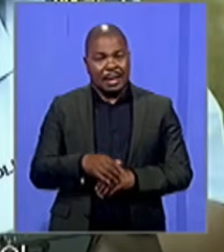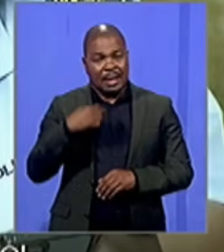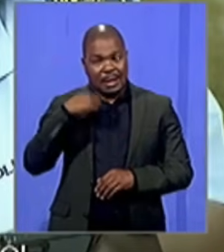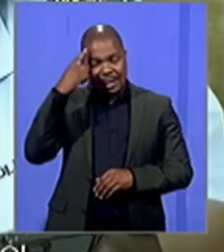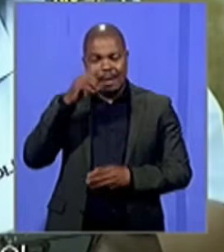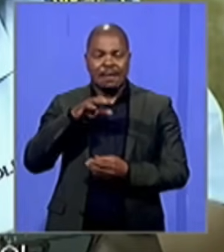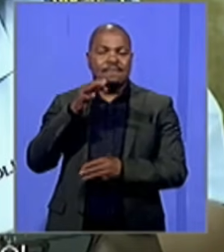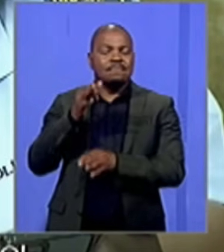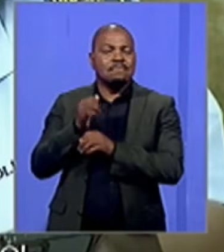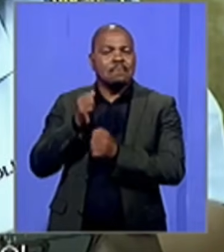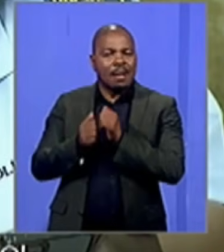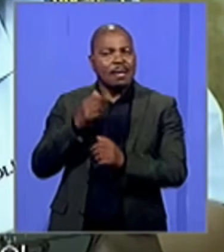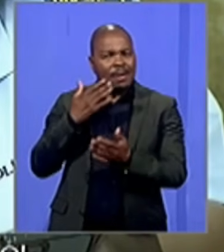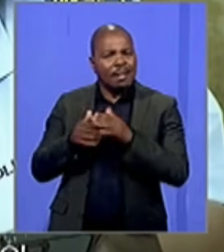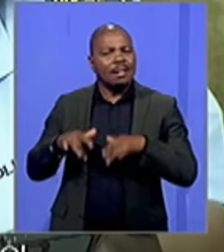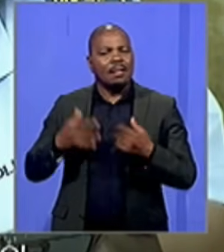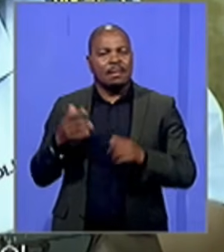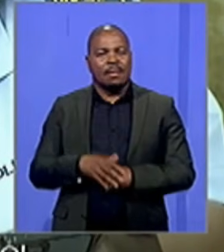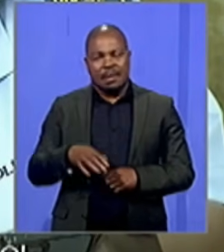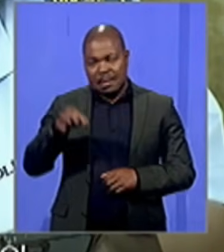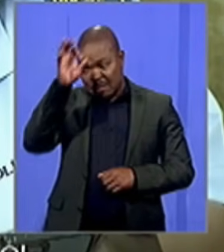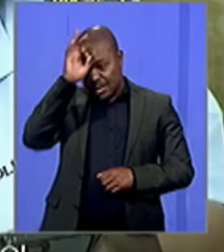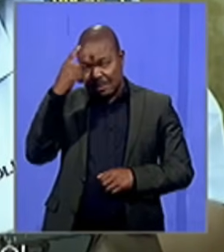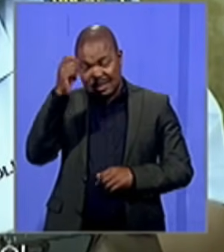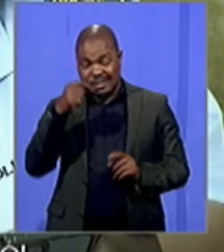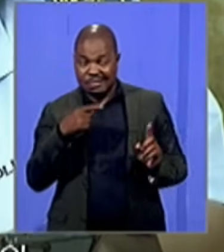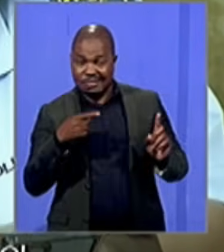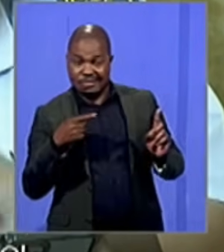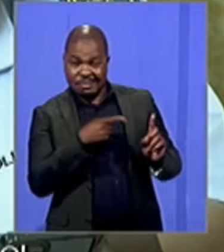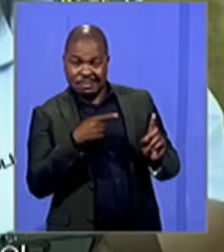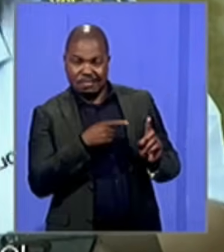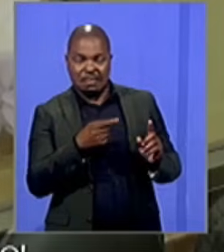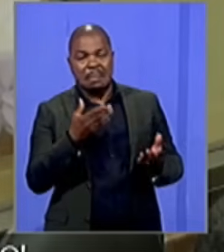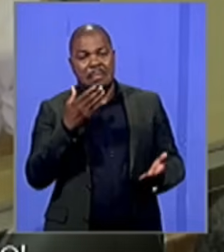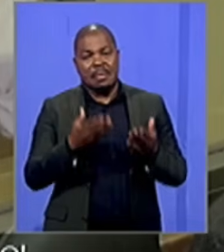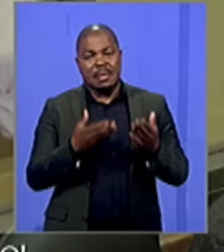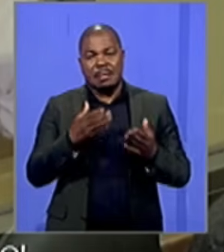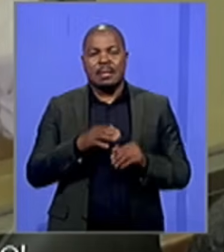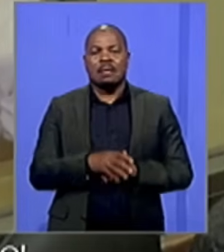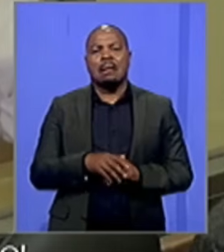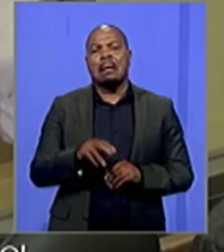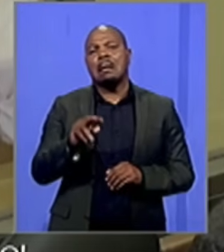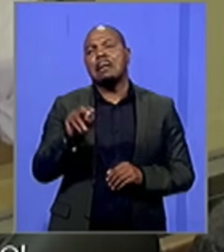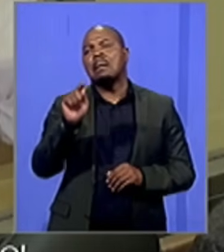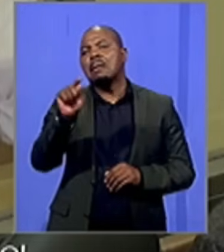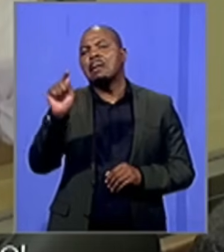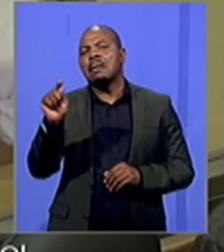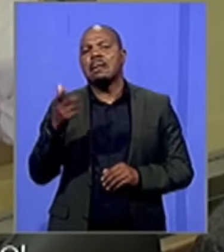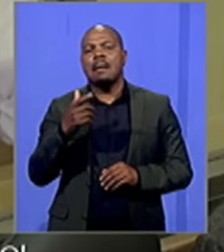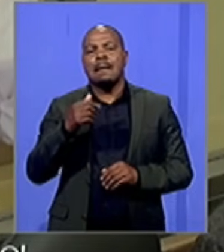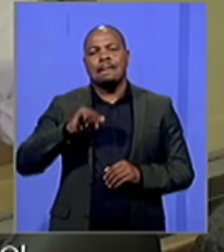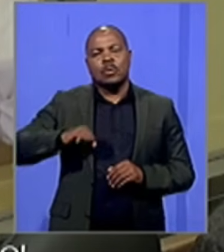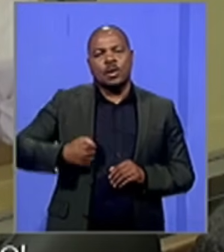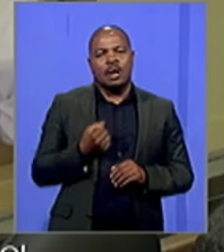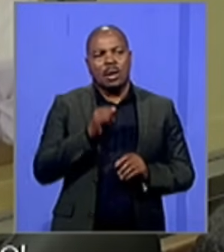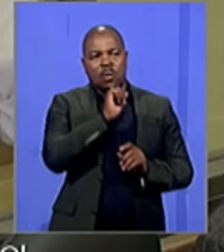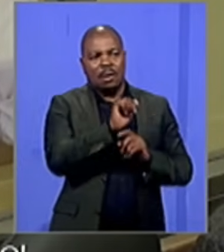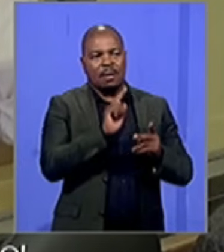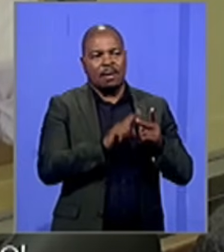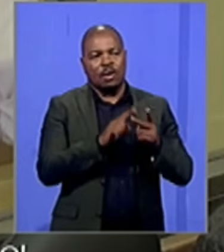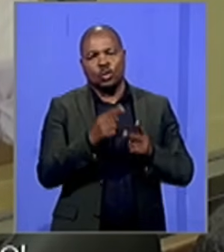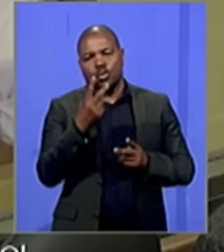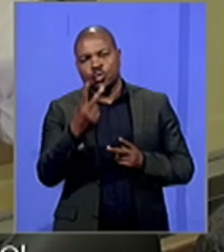rona. Mapodisi a na le dipelaelo tsa gore Setshwantsho a ka tswa a na le seabe mo go tlhokafaleng ga monna wa gagwe le bana ba